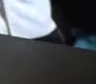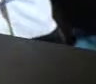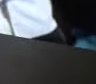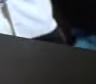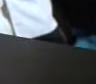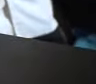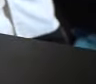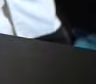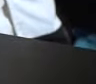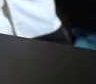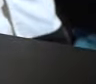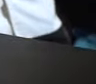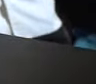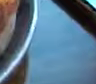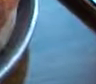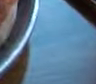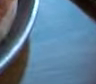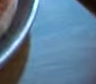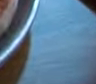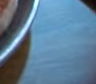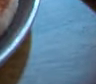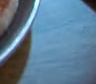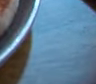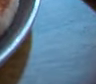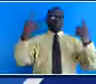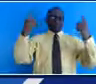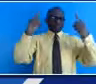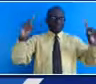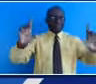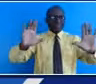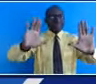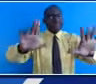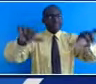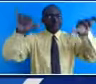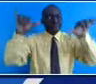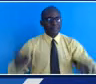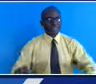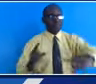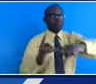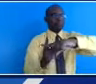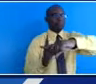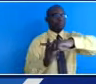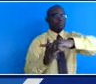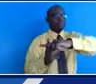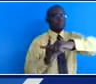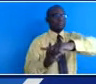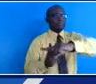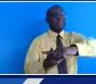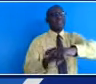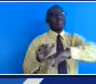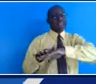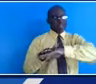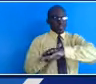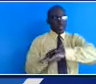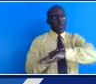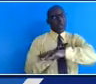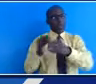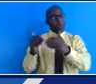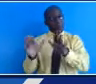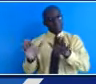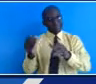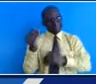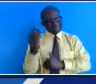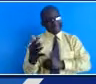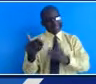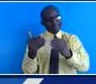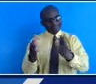go slowly. We don't want to see another spike. We've done such a great job of lowering that